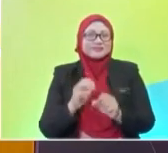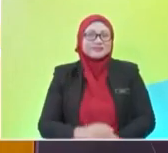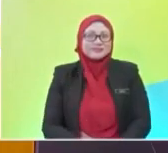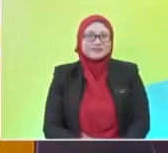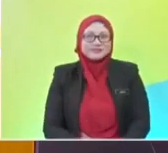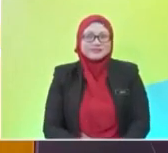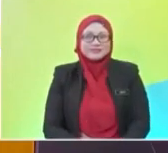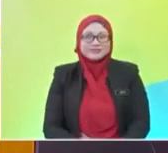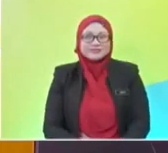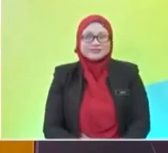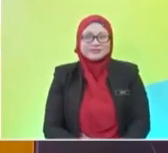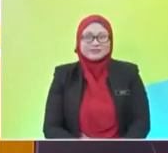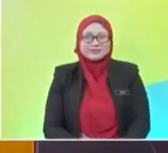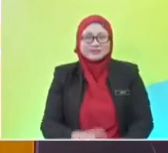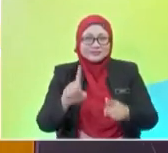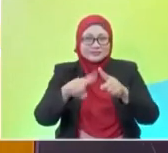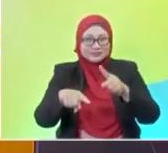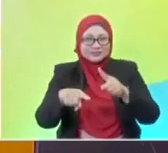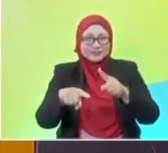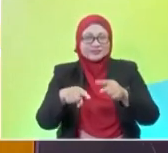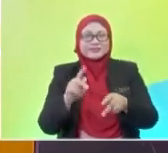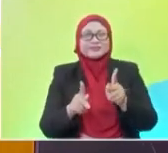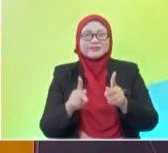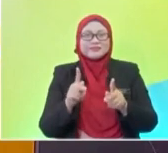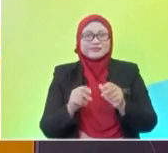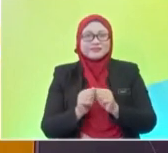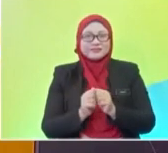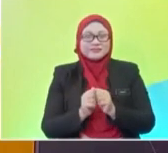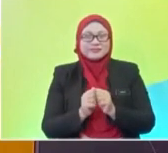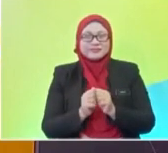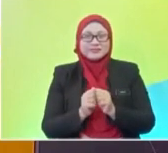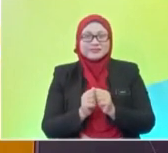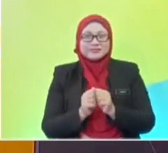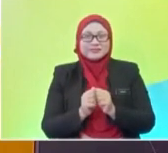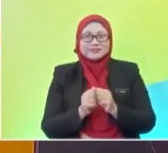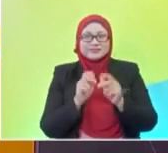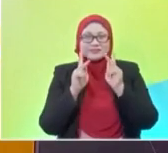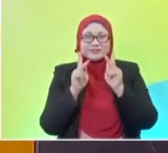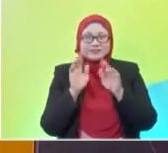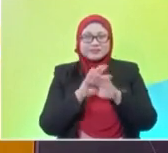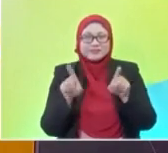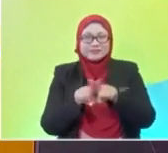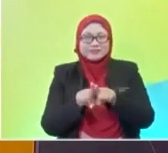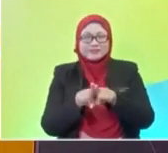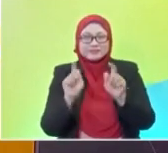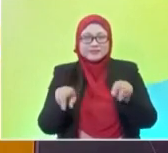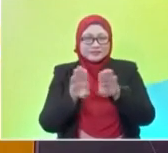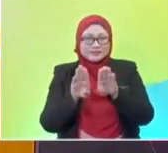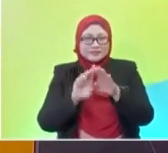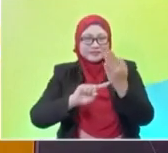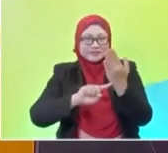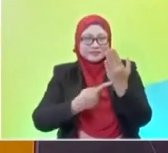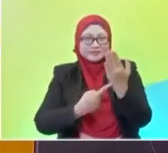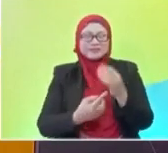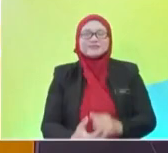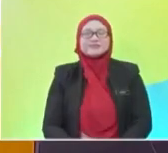the words, teacher. Yeah, so but if the words is not the same, then you have to paste close it back. Close it back. Okay. Yes. Okay, sure.